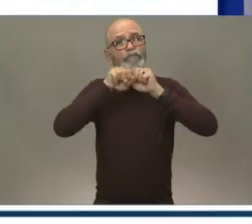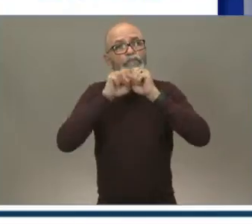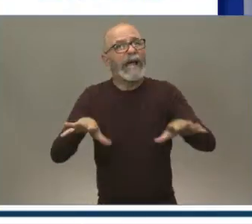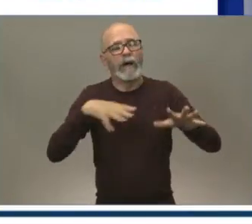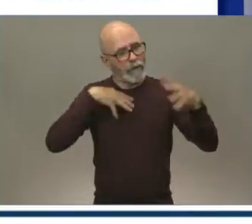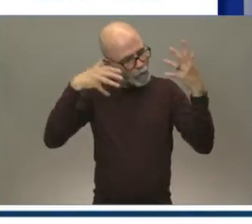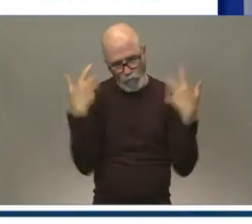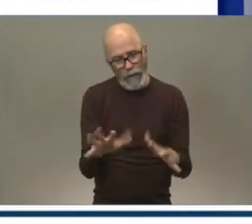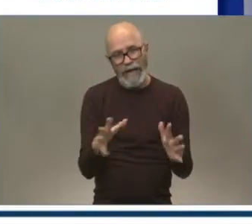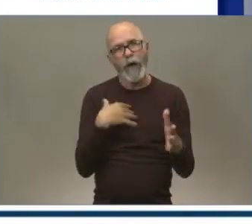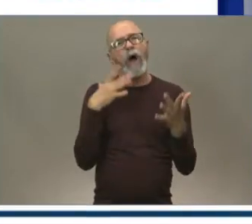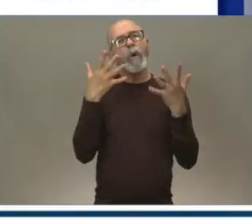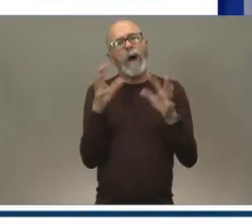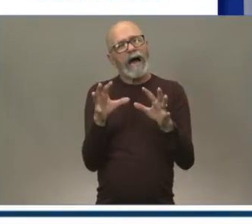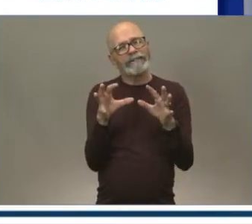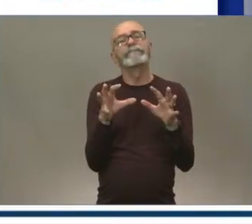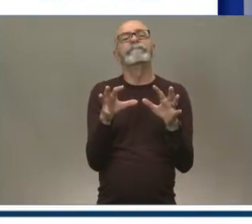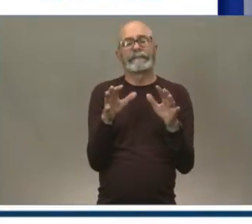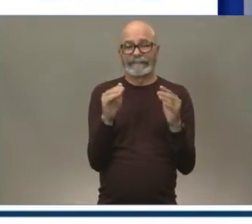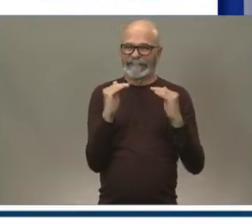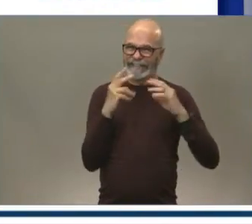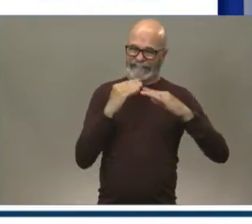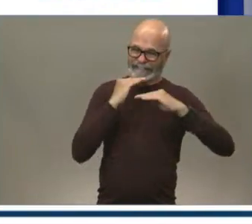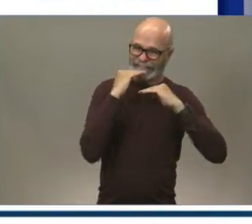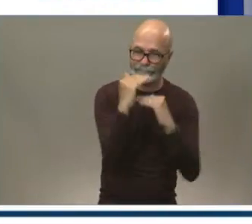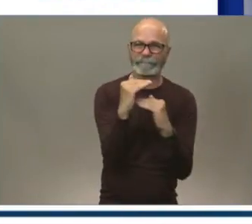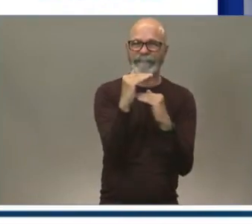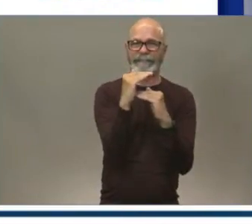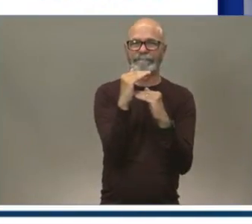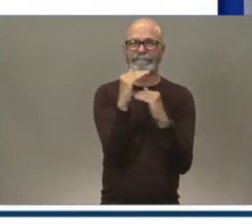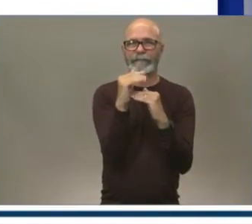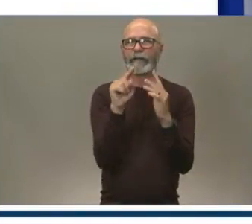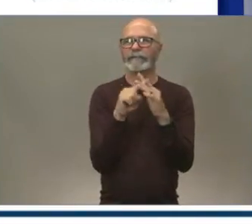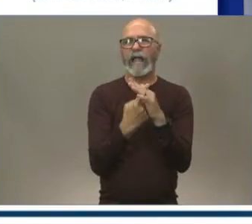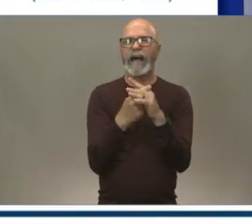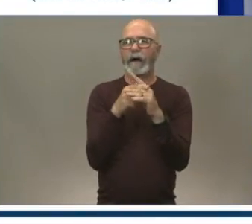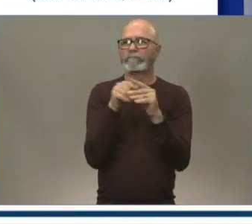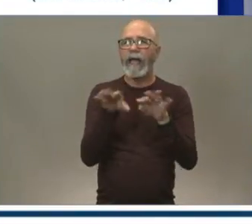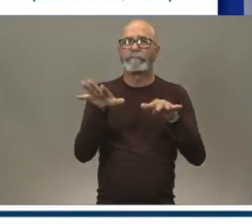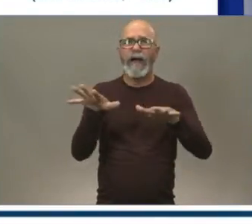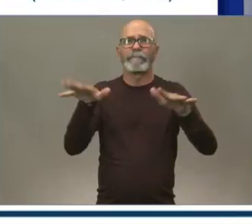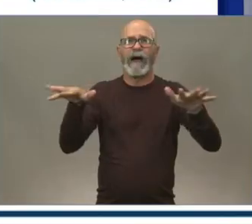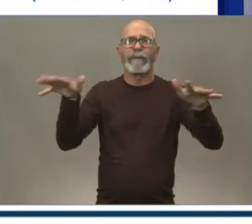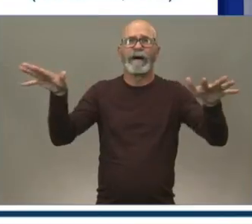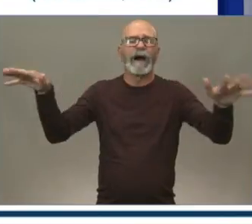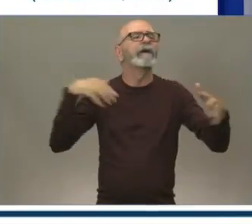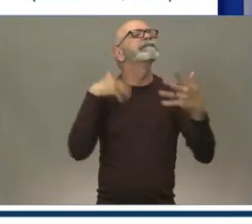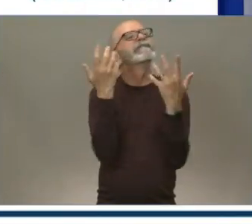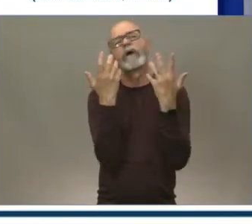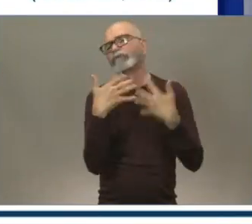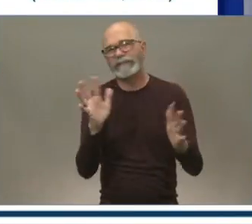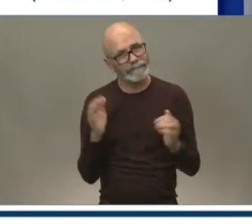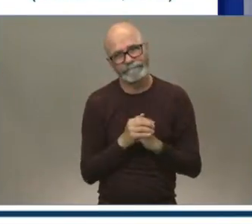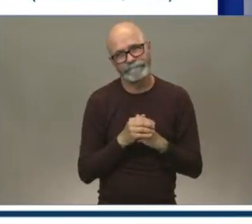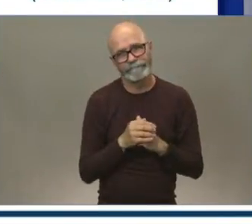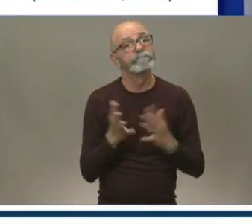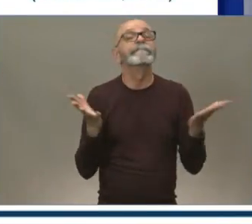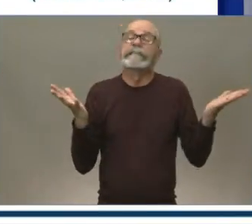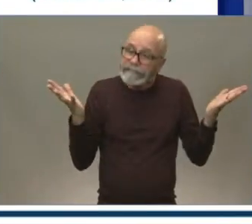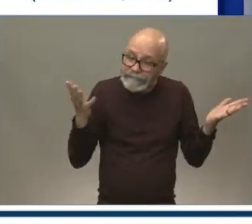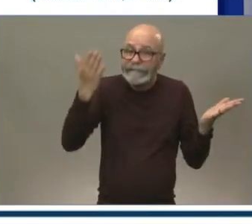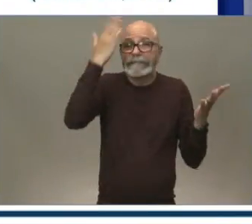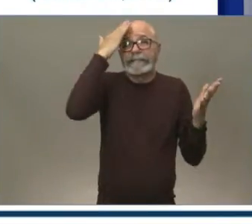bigger issue or expands to other parts of the province. I know that these measures are tough, but I want to reassure